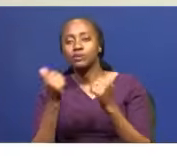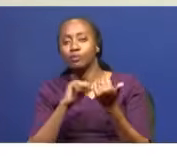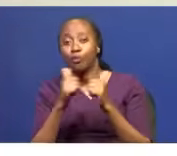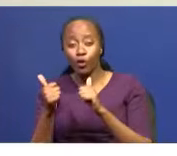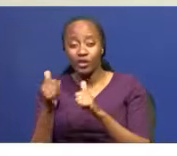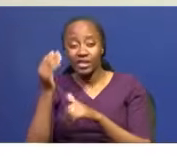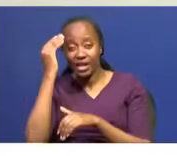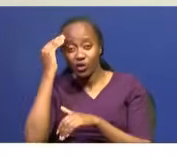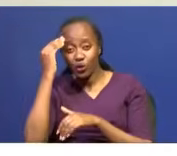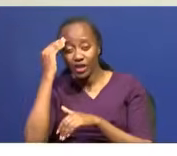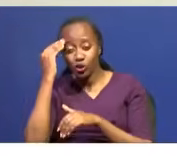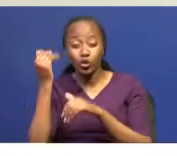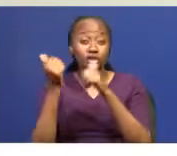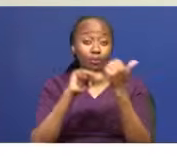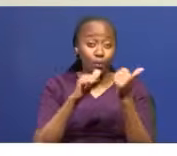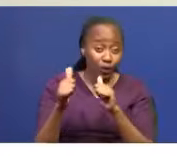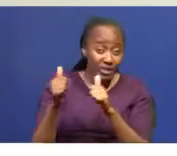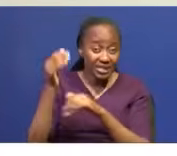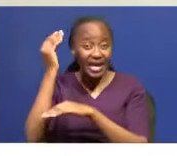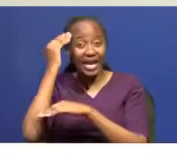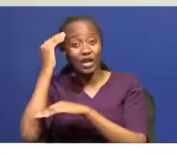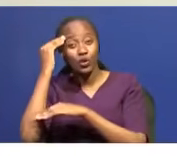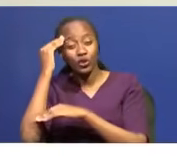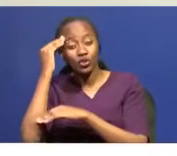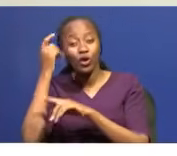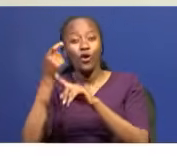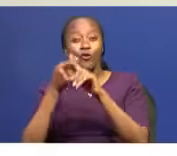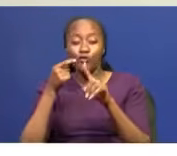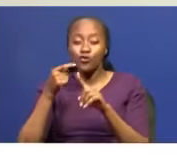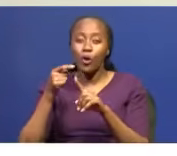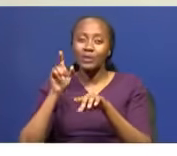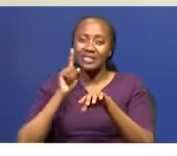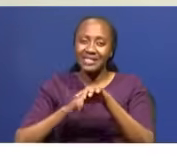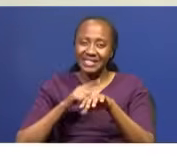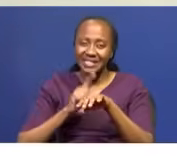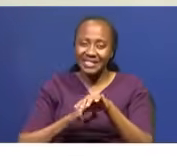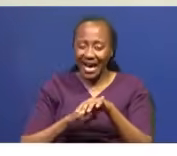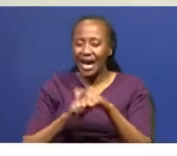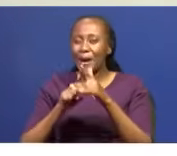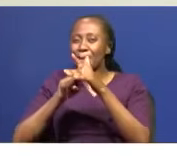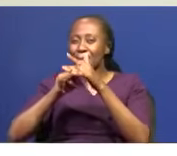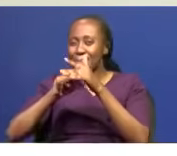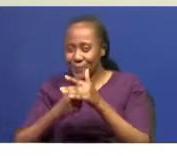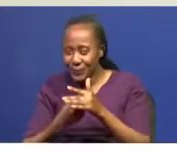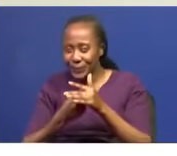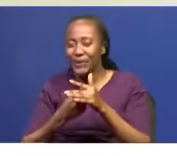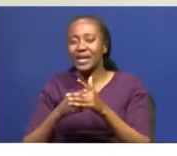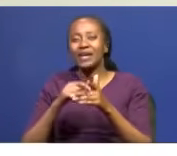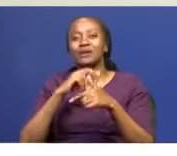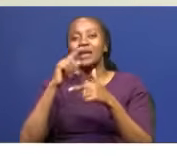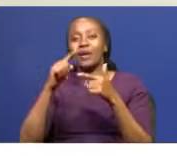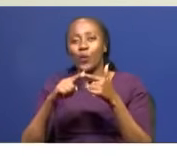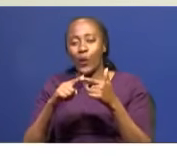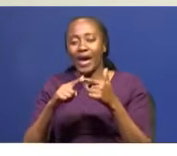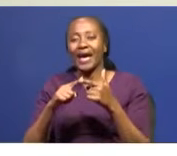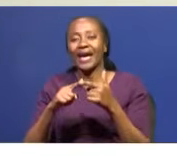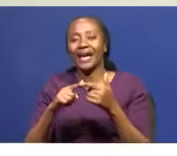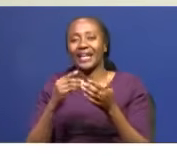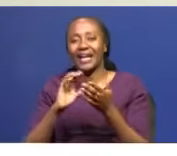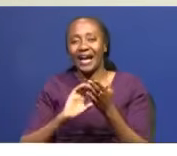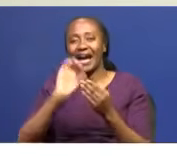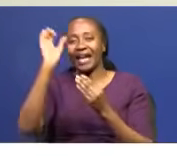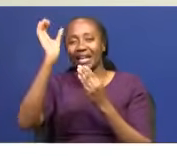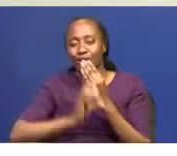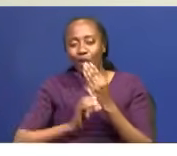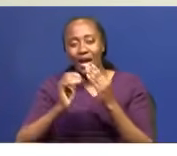again, sports education. Right from the beginning, right from the, I think even in the academic curriculum